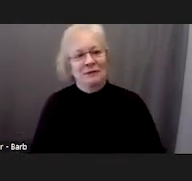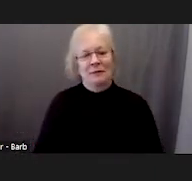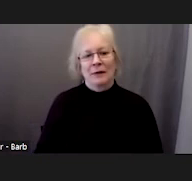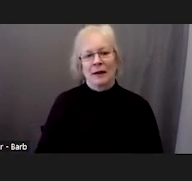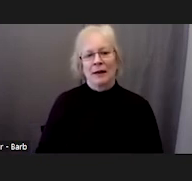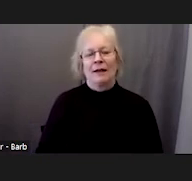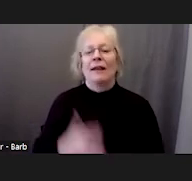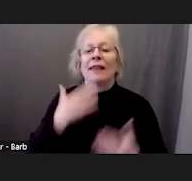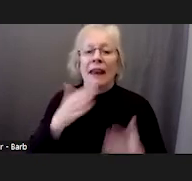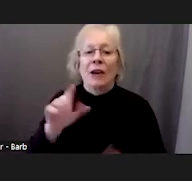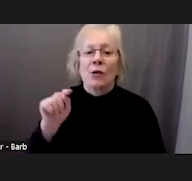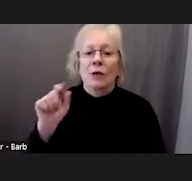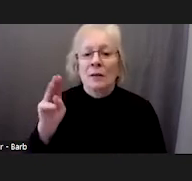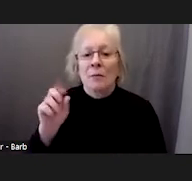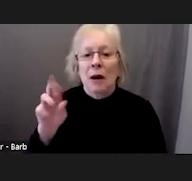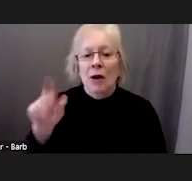so much. Thank you.